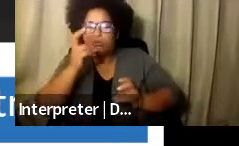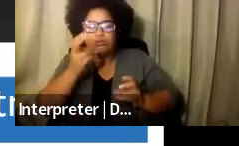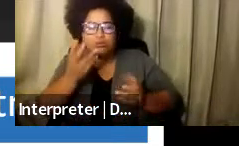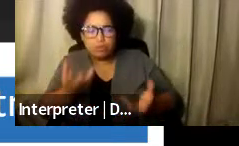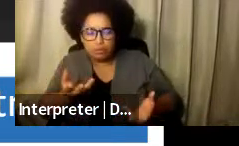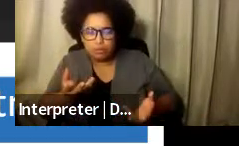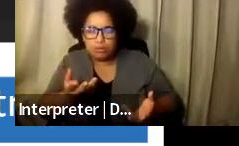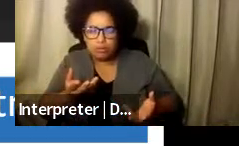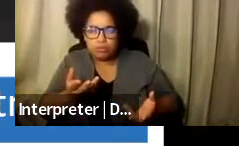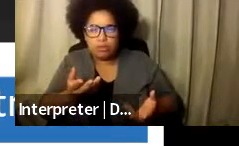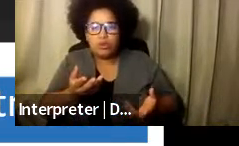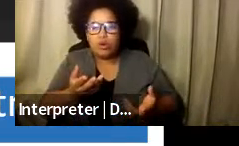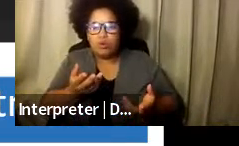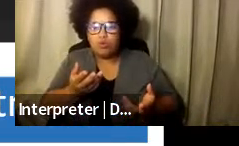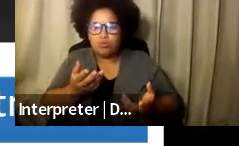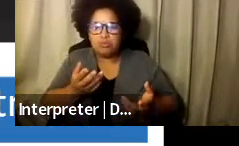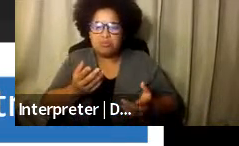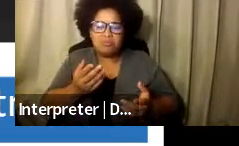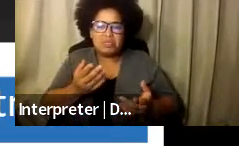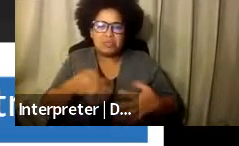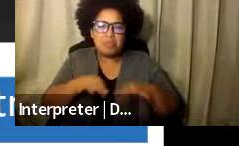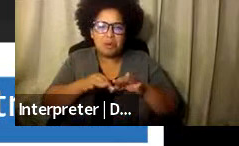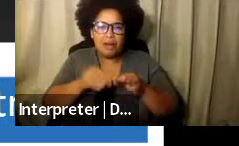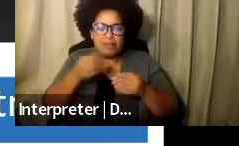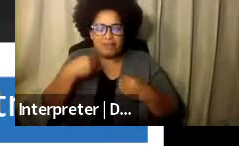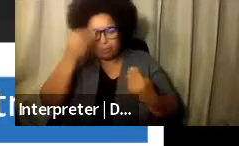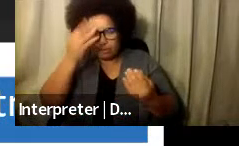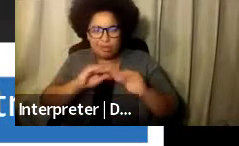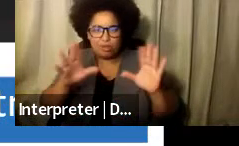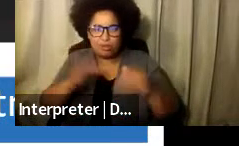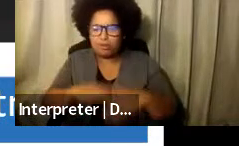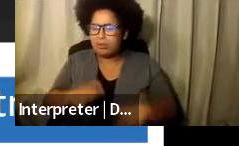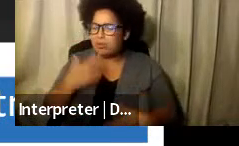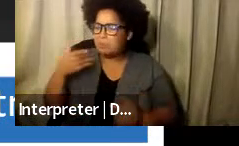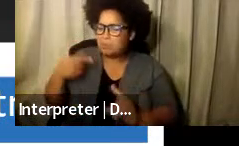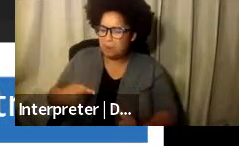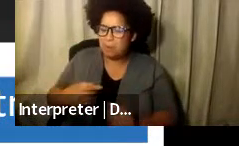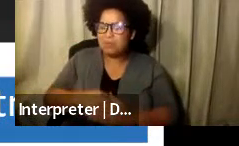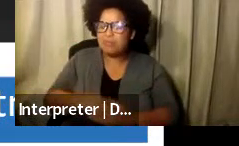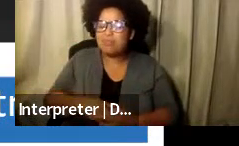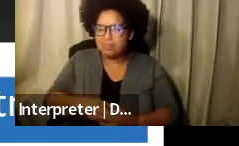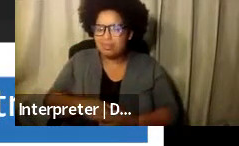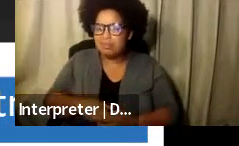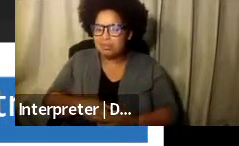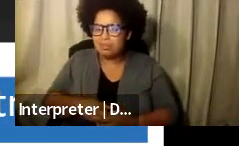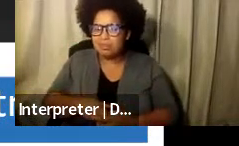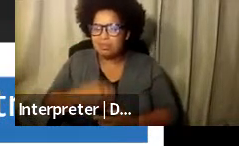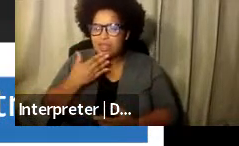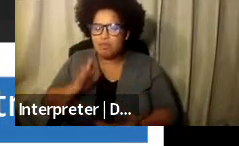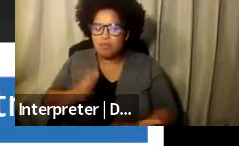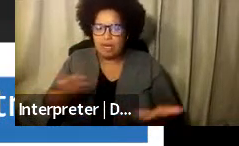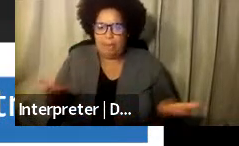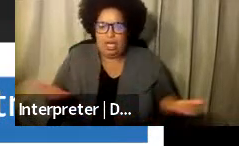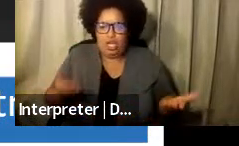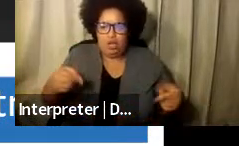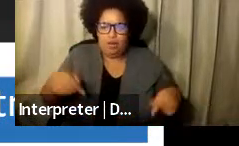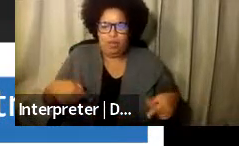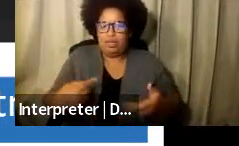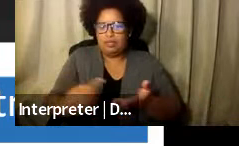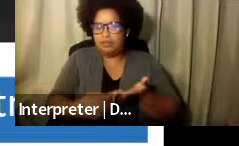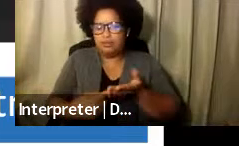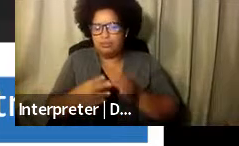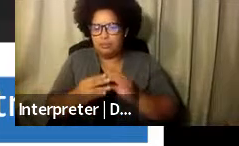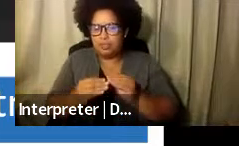Really good points. Thank you. And thanks for lifting that up here. I think in this forum, and those